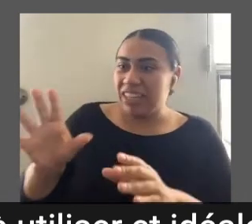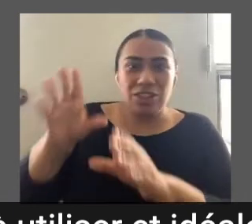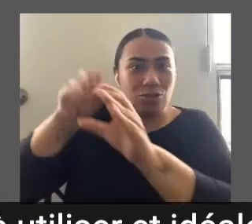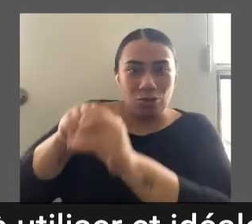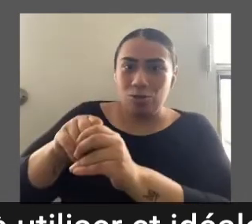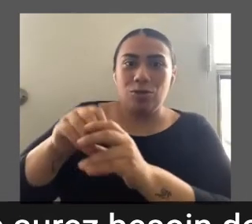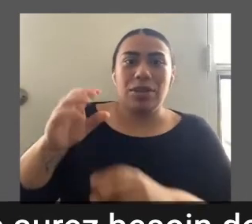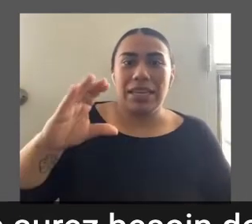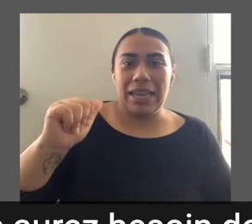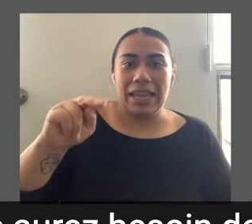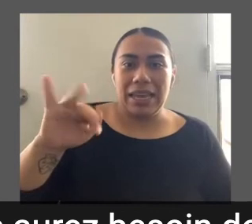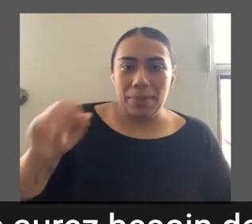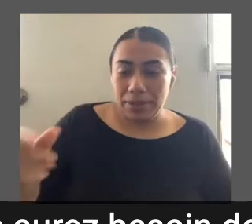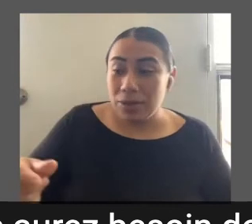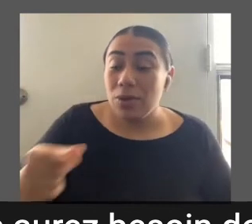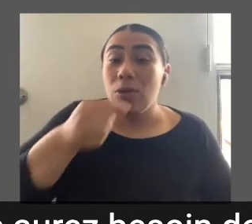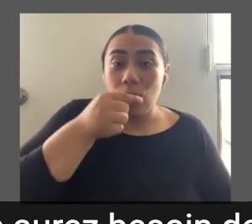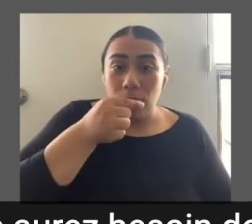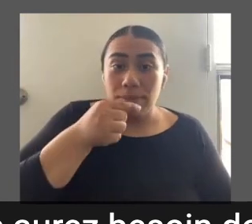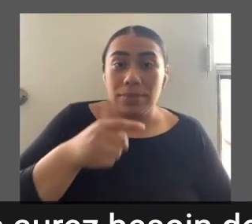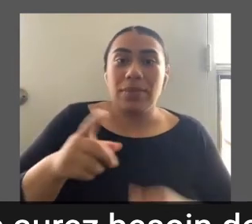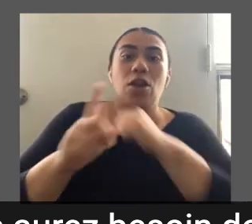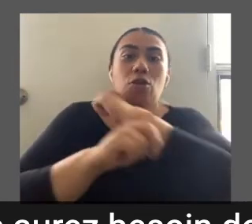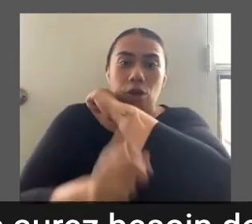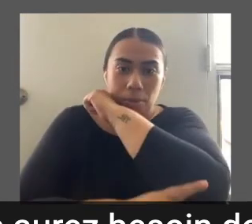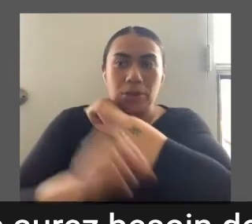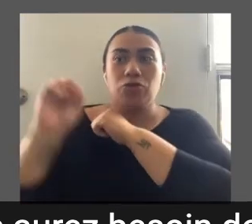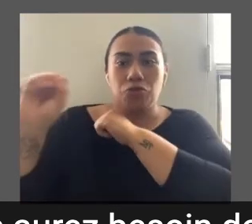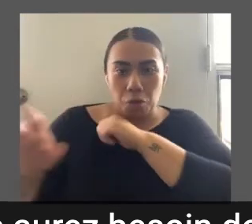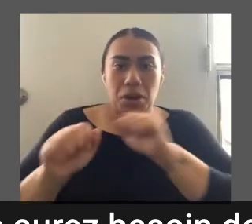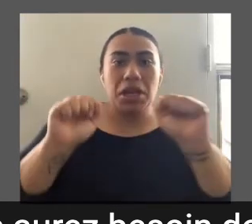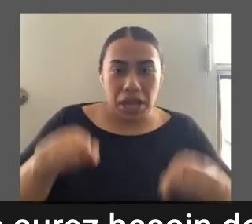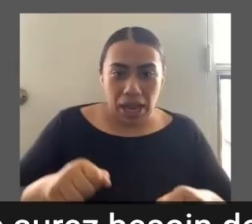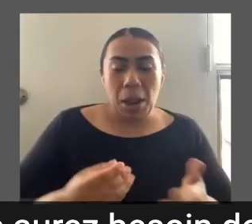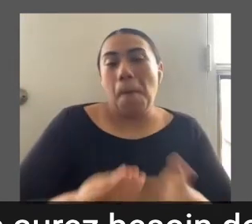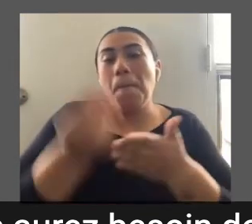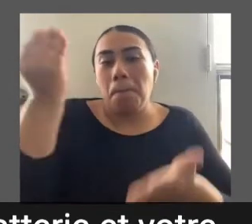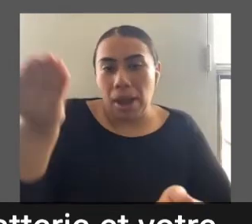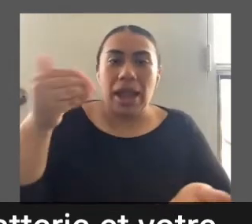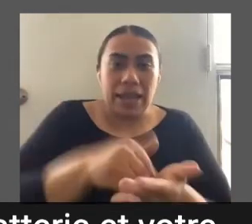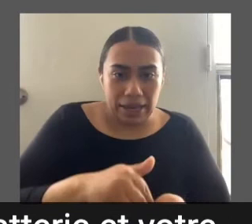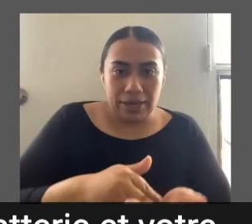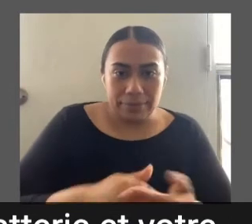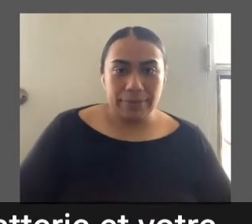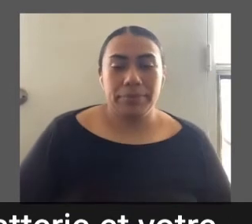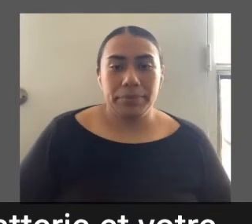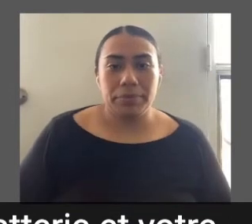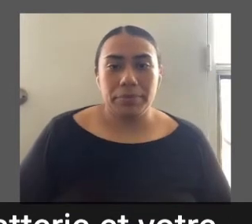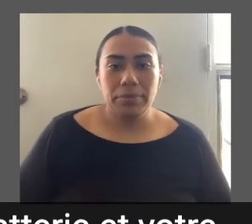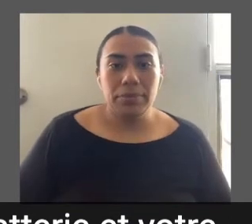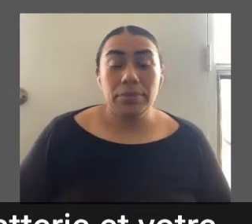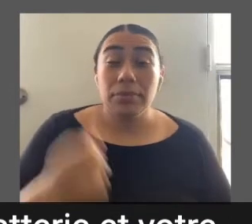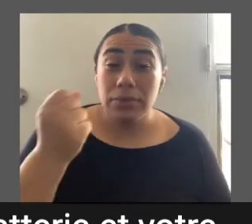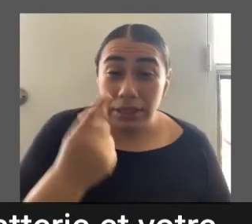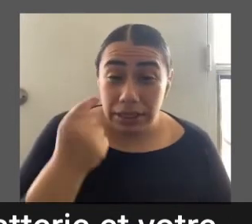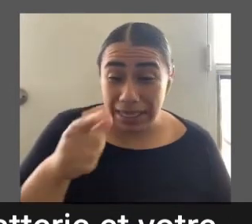go. While the cartridges are disposable, you will need your own battery pack to operate them. Before purchasing,